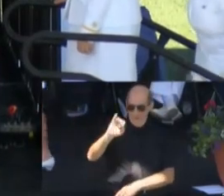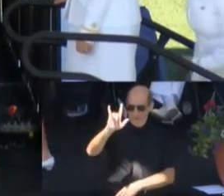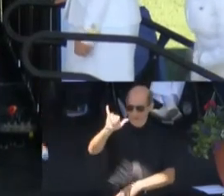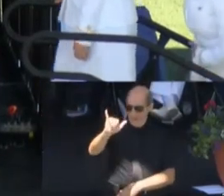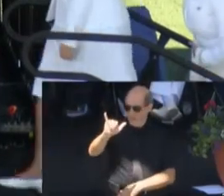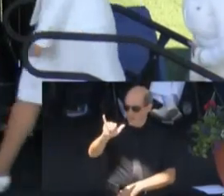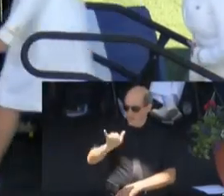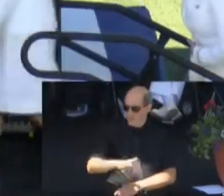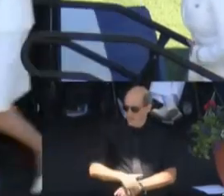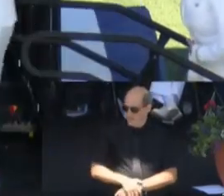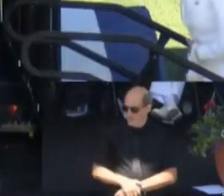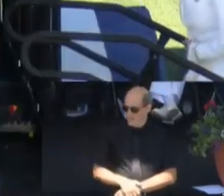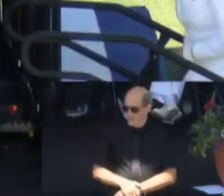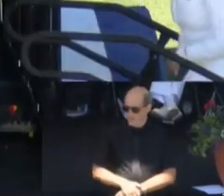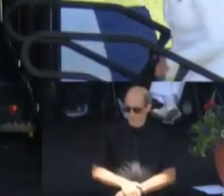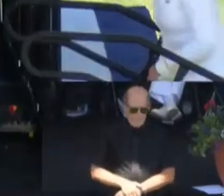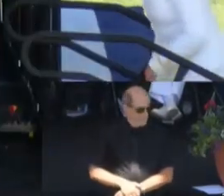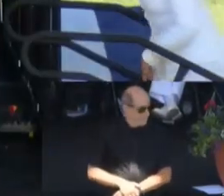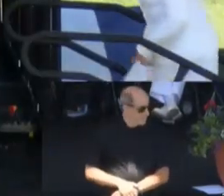Emily Lauren Gramer.